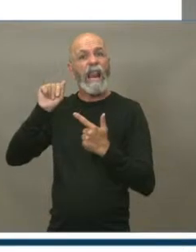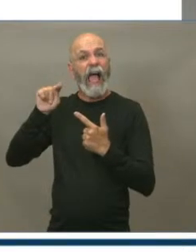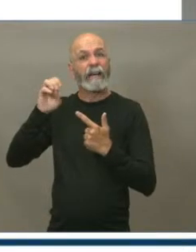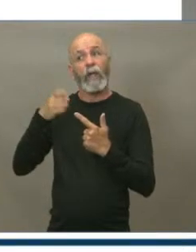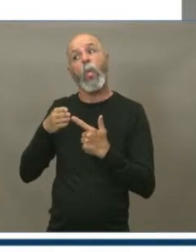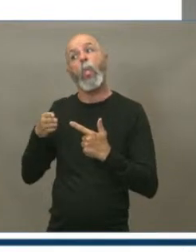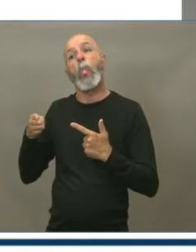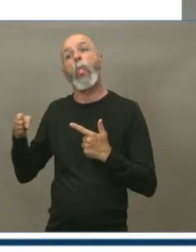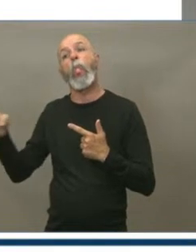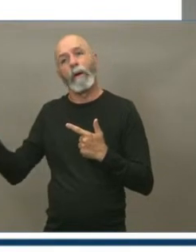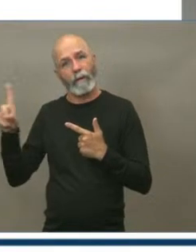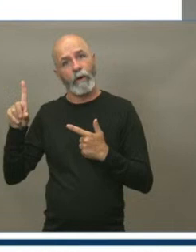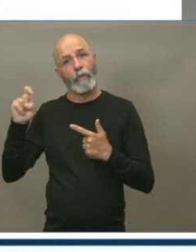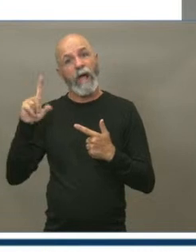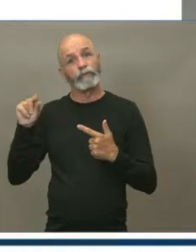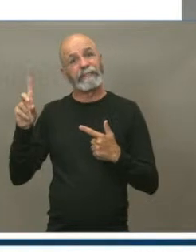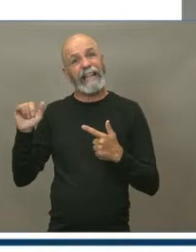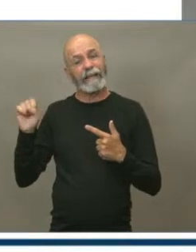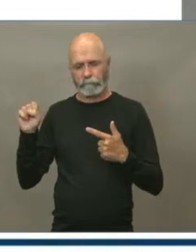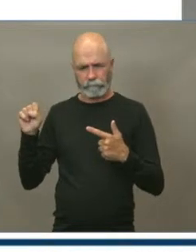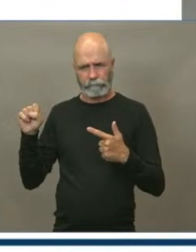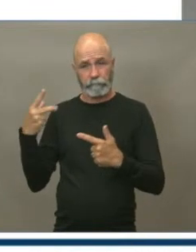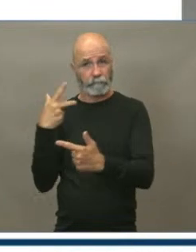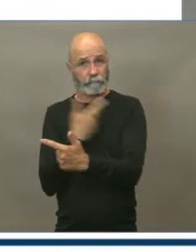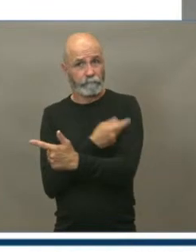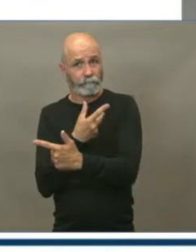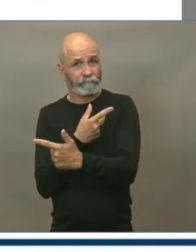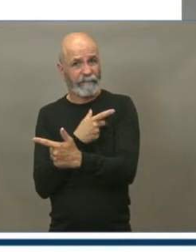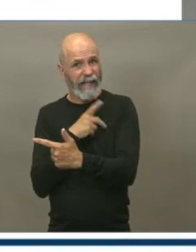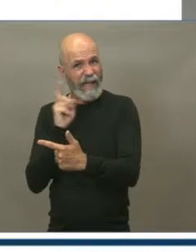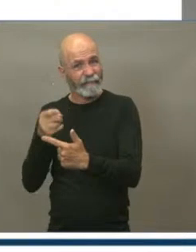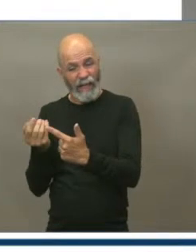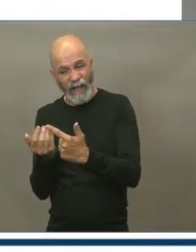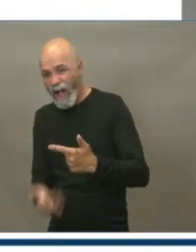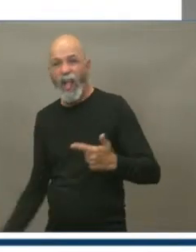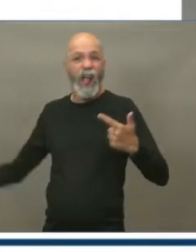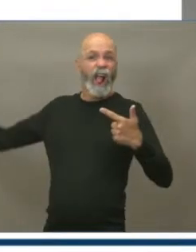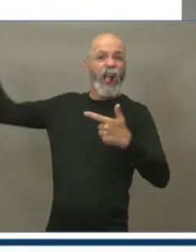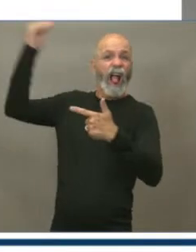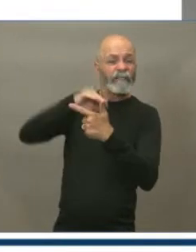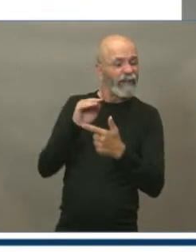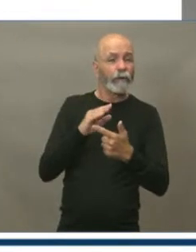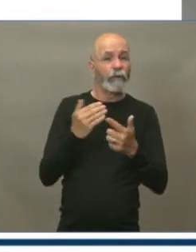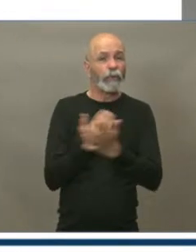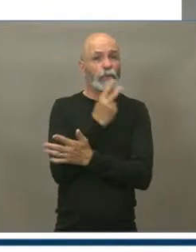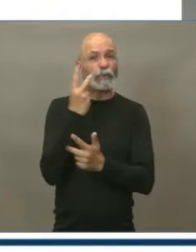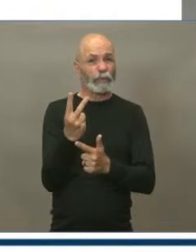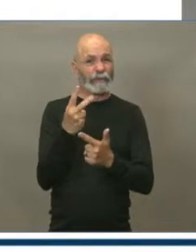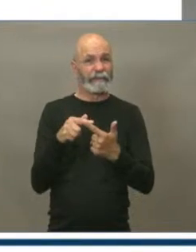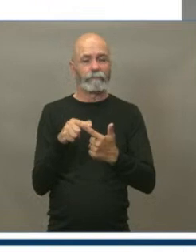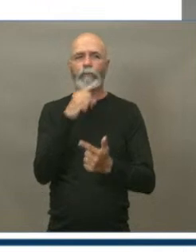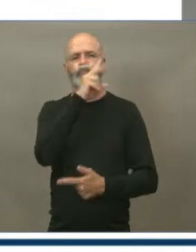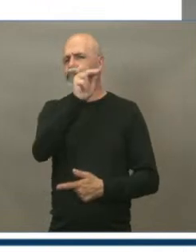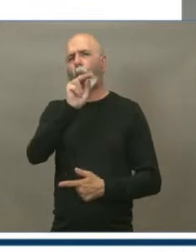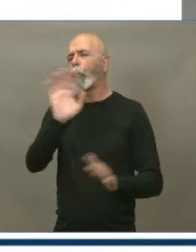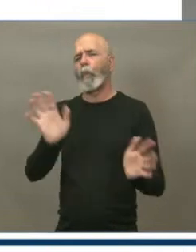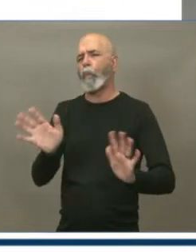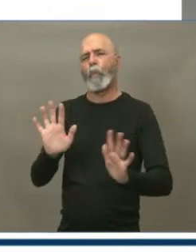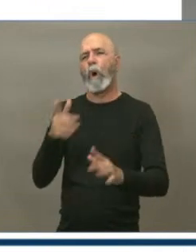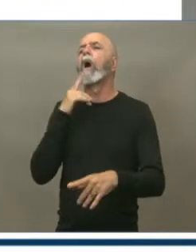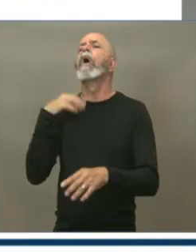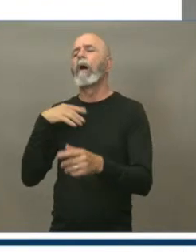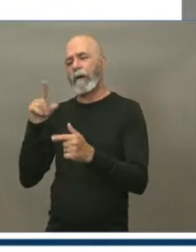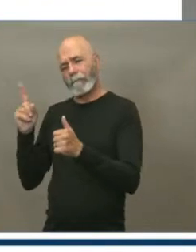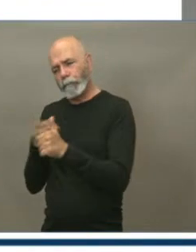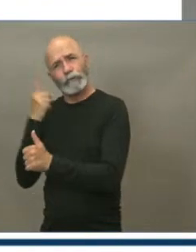you actually get a better immune response with the longer interval. So we will accommodate these people, and we're not putting them any risk at